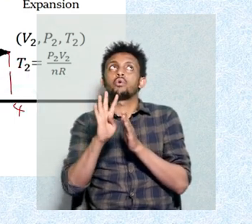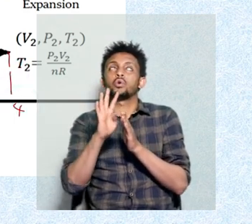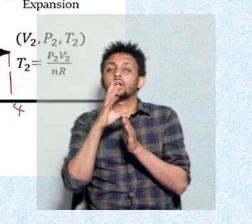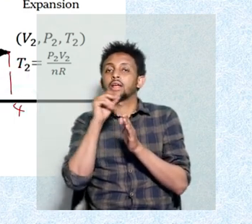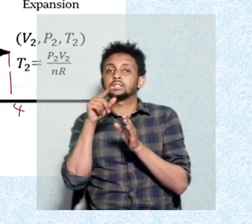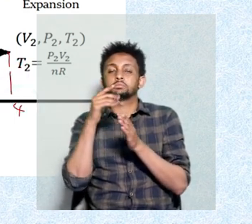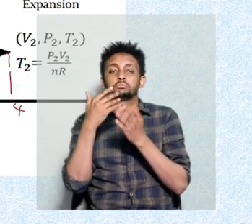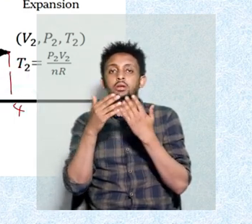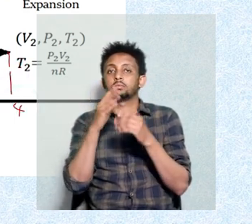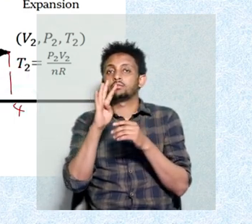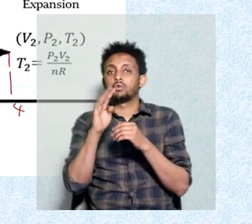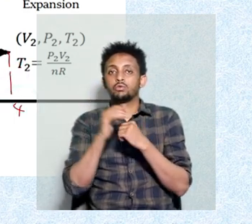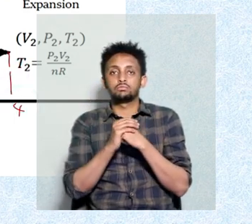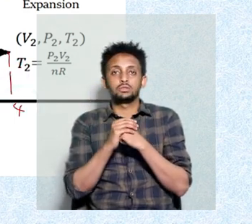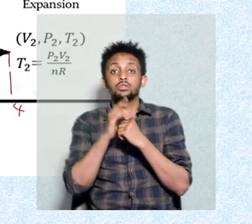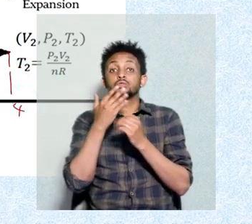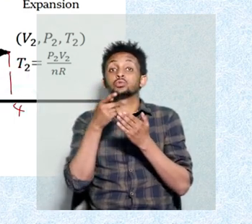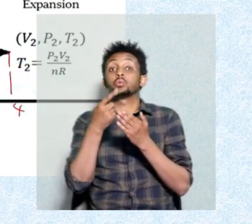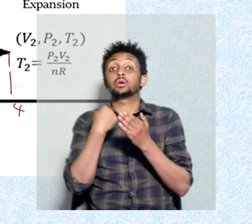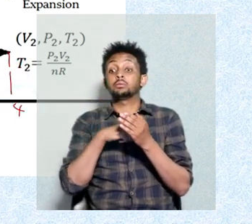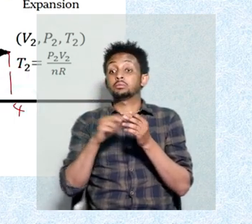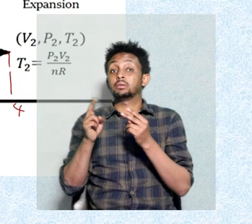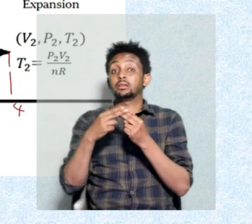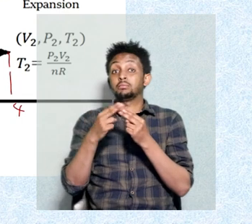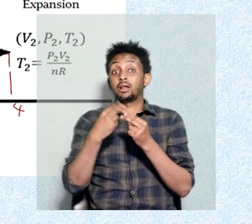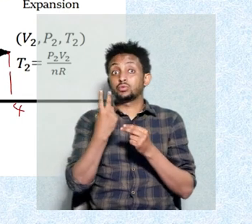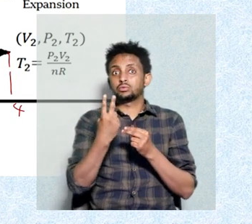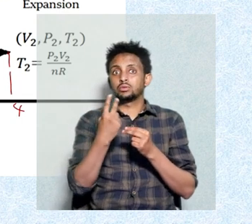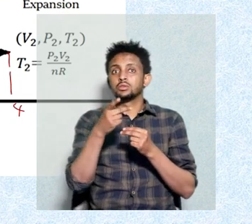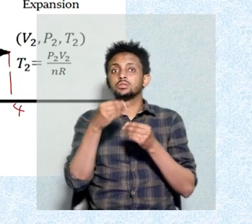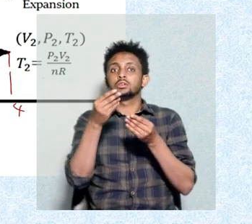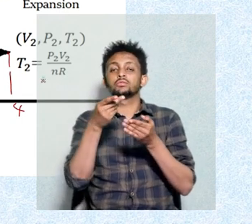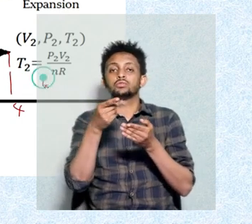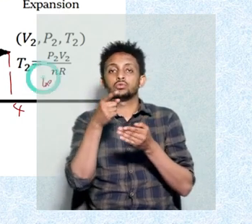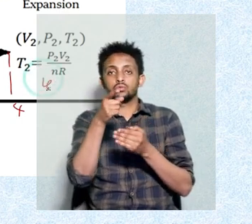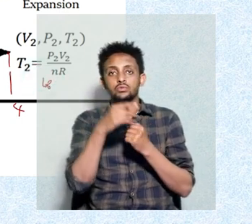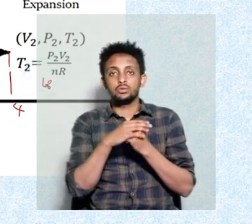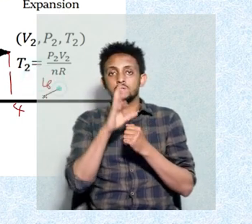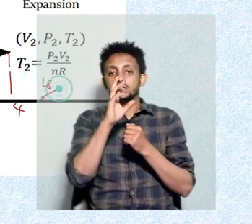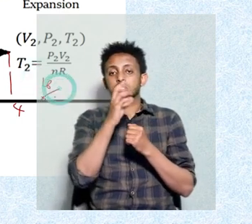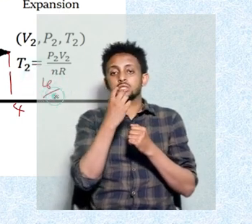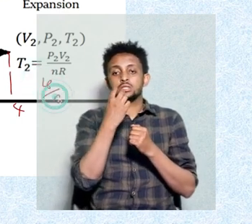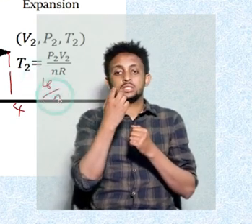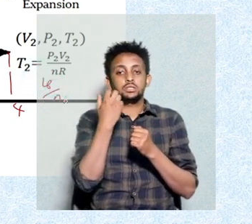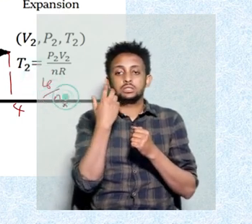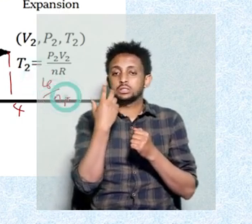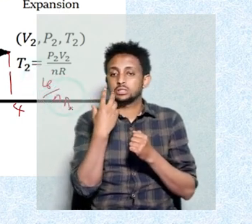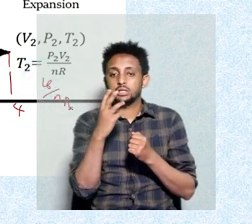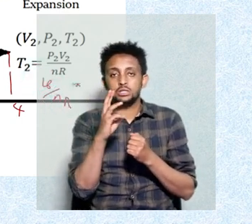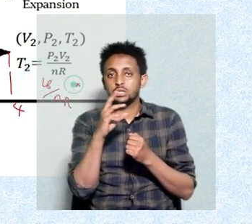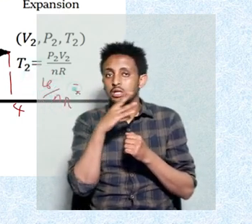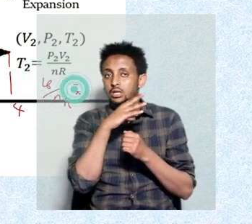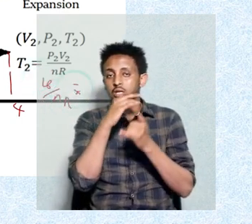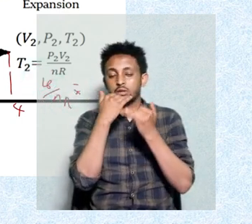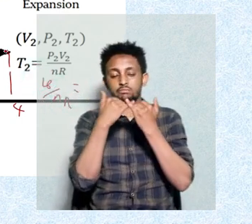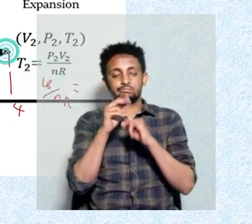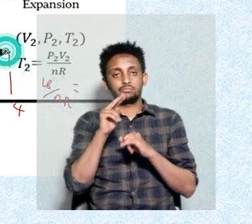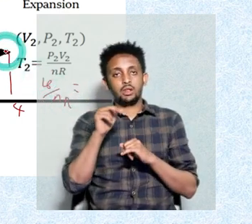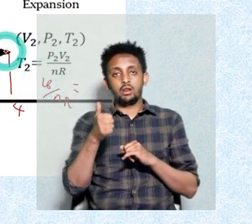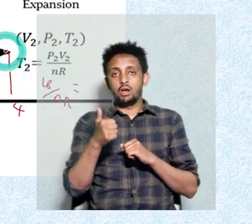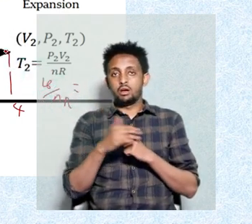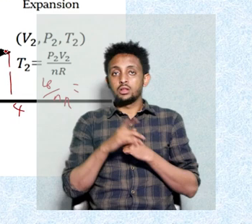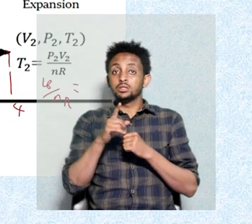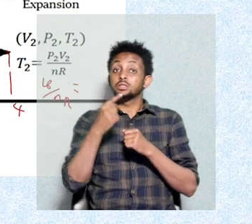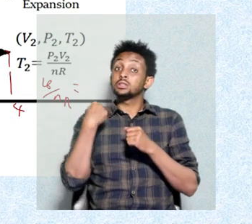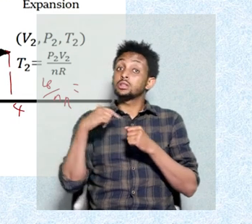and this might be like 4. So that when you multiply these two, it gives you 16 over nr. So at this